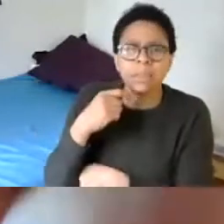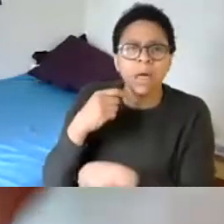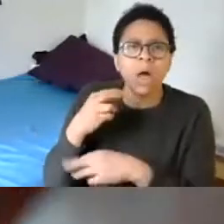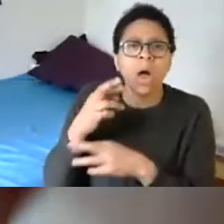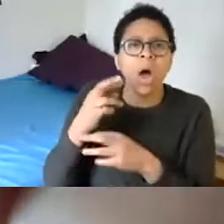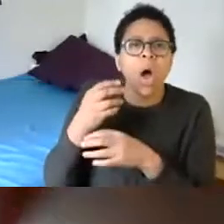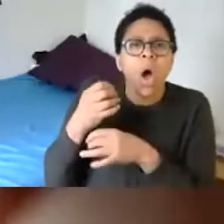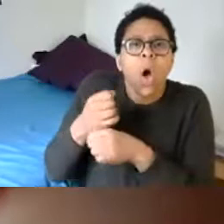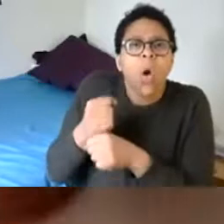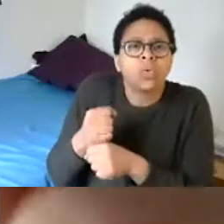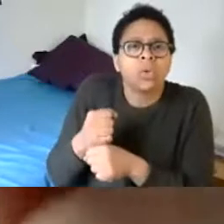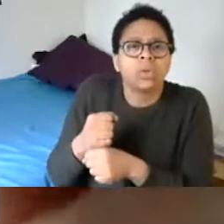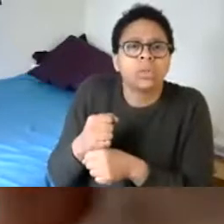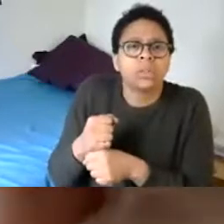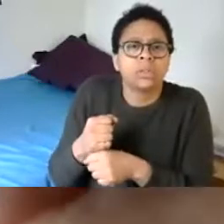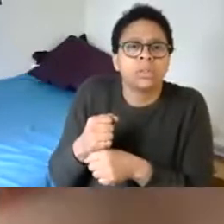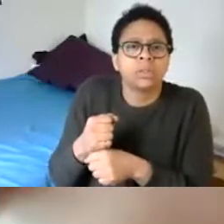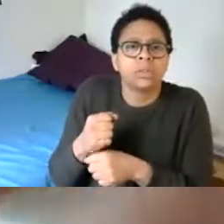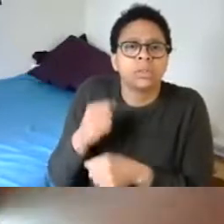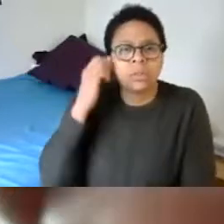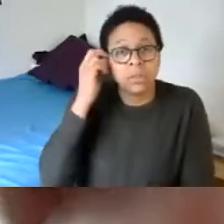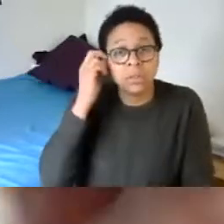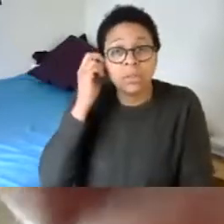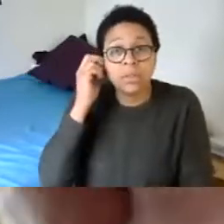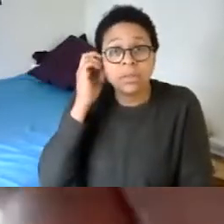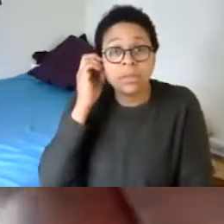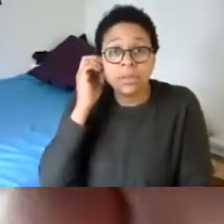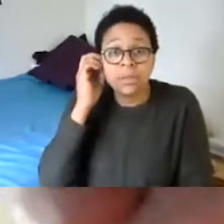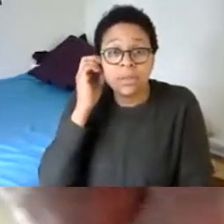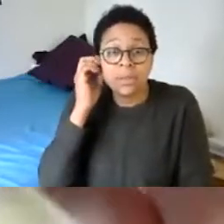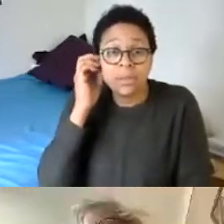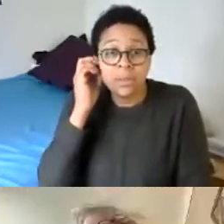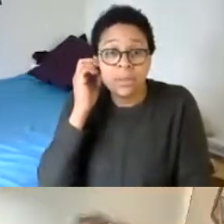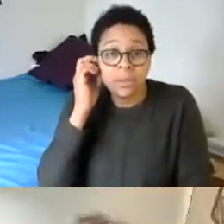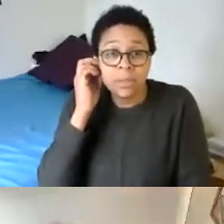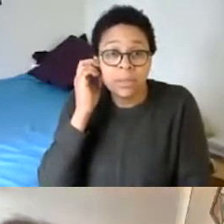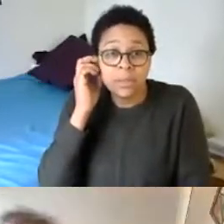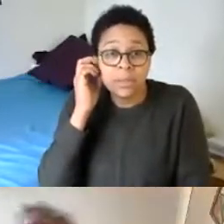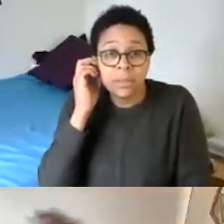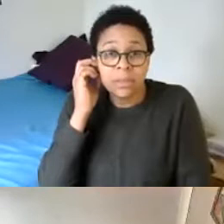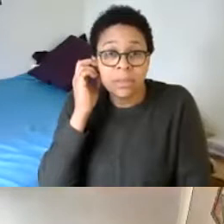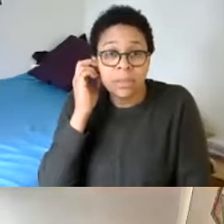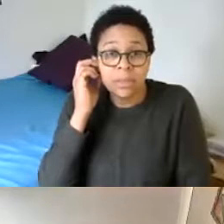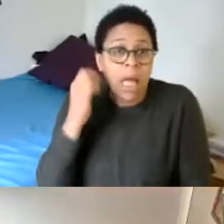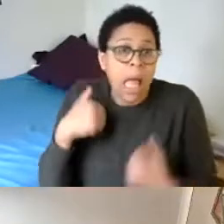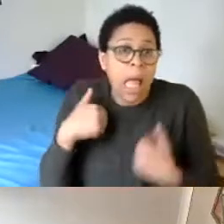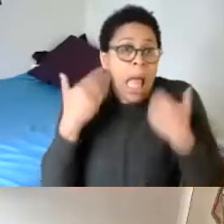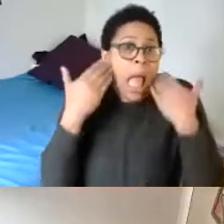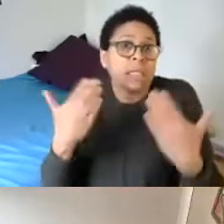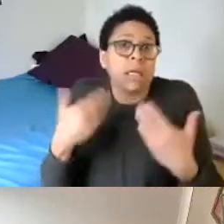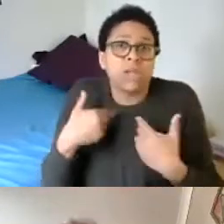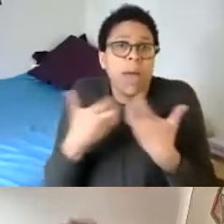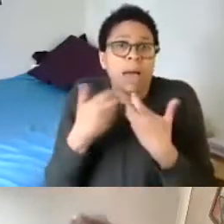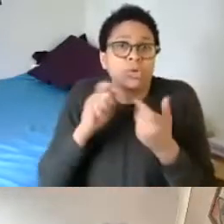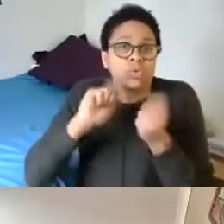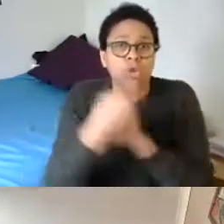do something like rest this camera here. Go for it. Right, because I don't know how to back to front the camera, if you